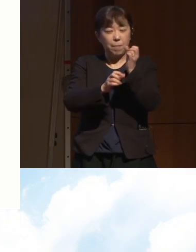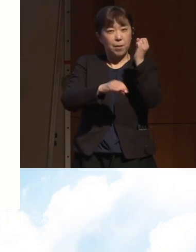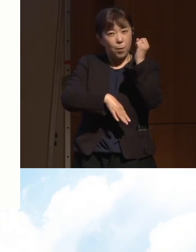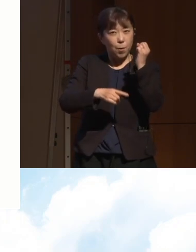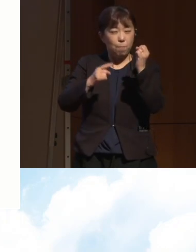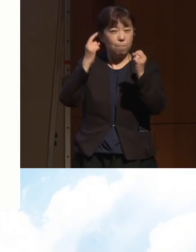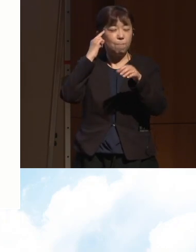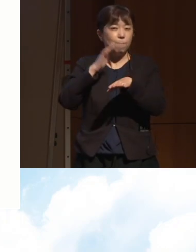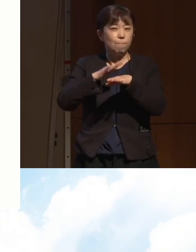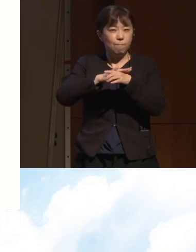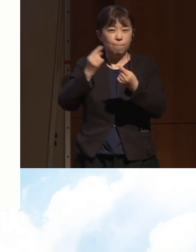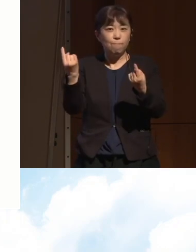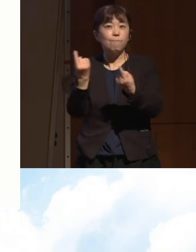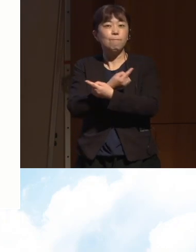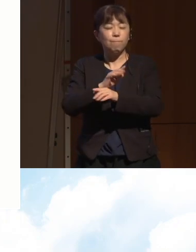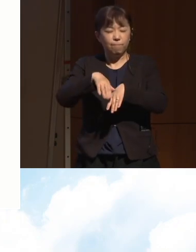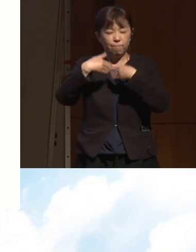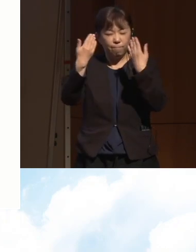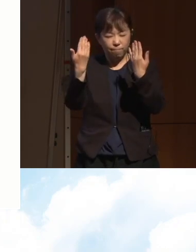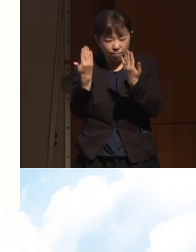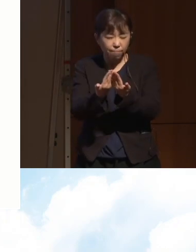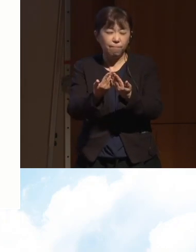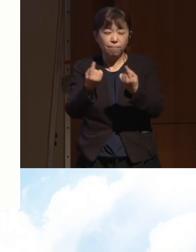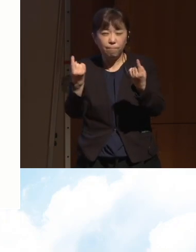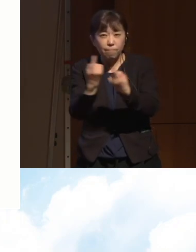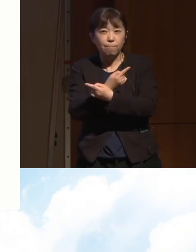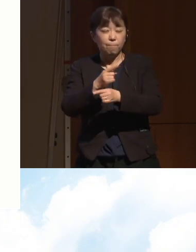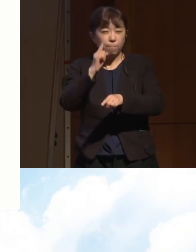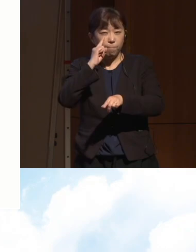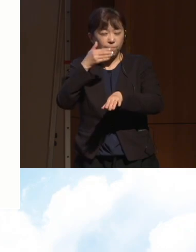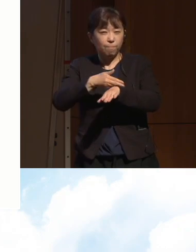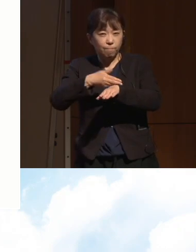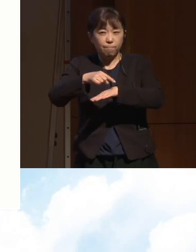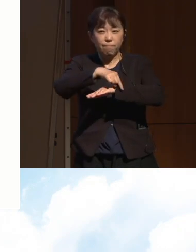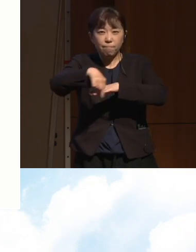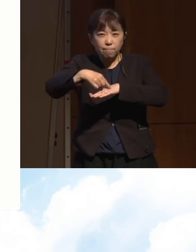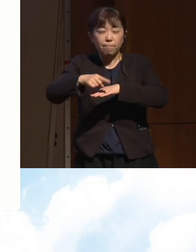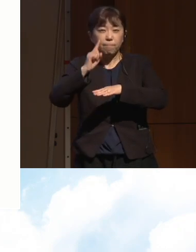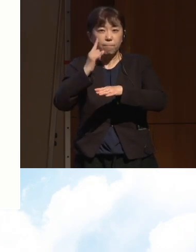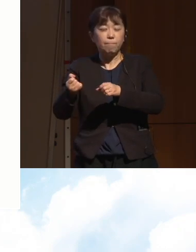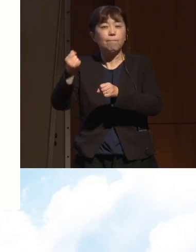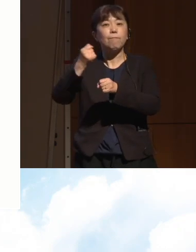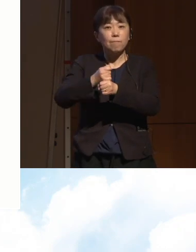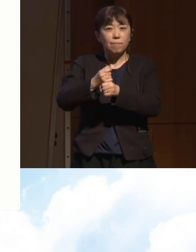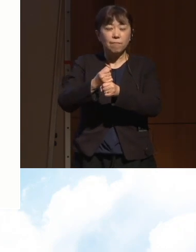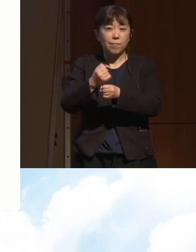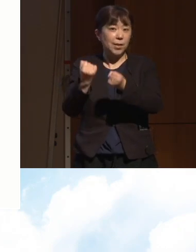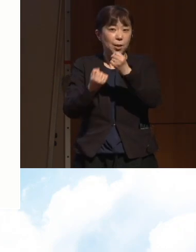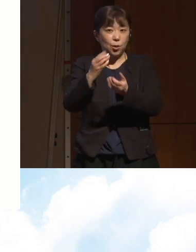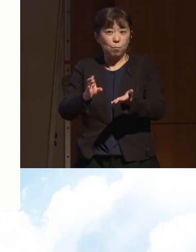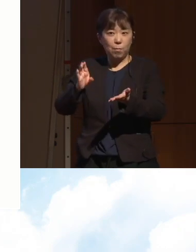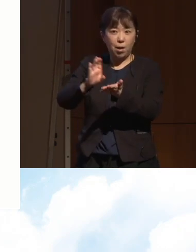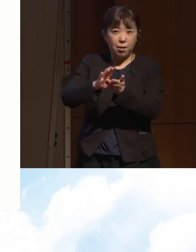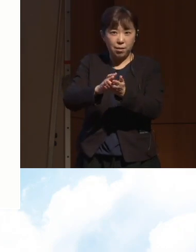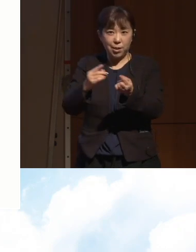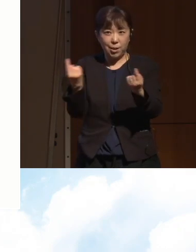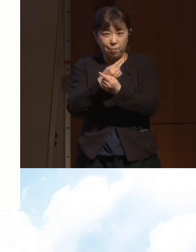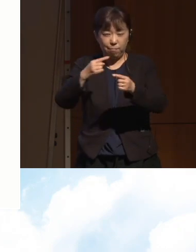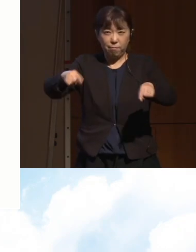and protocols over and over and over again until pit stops could be done flawlessly in 2 to